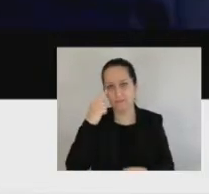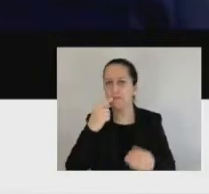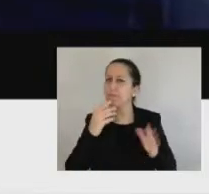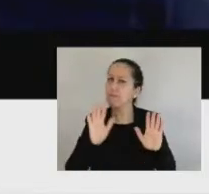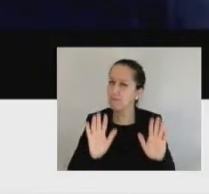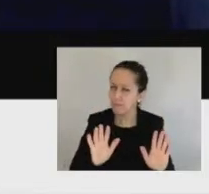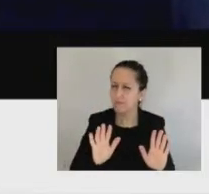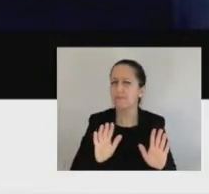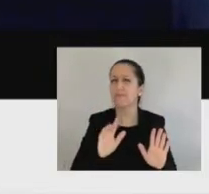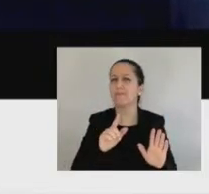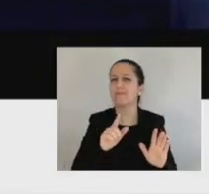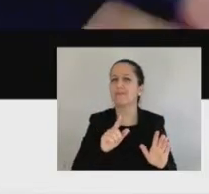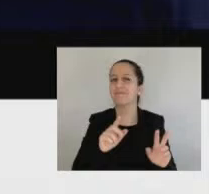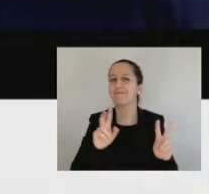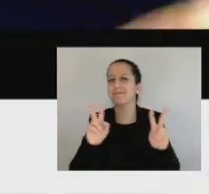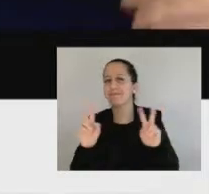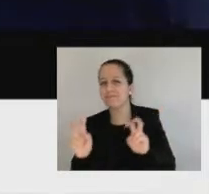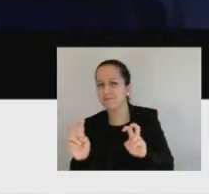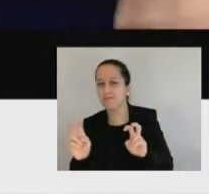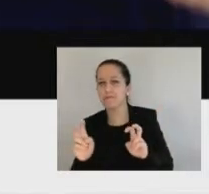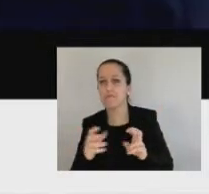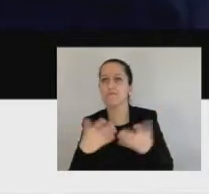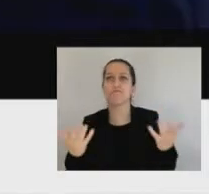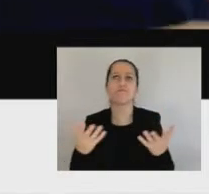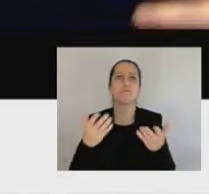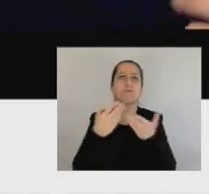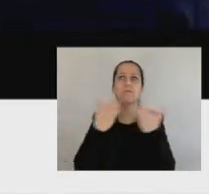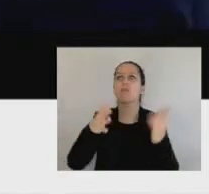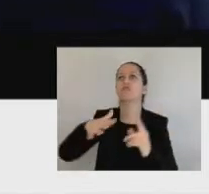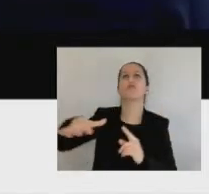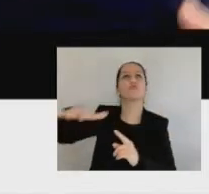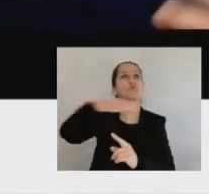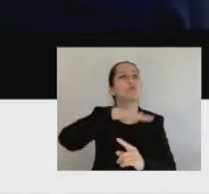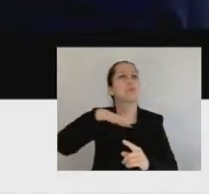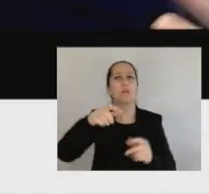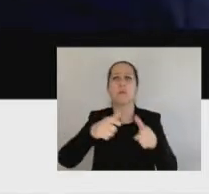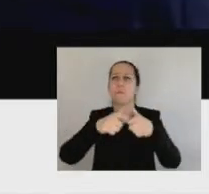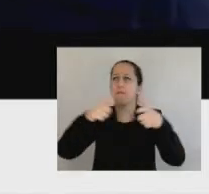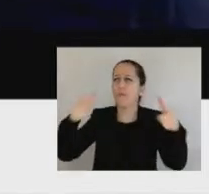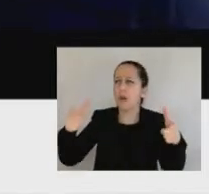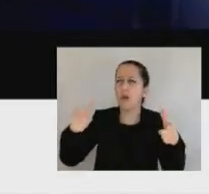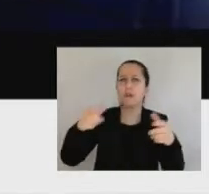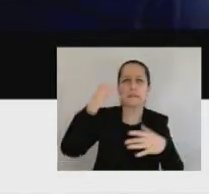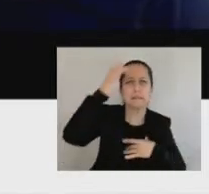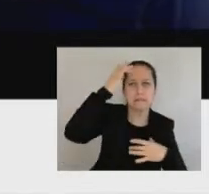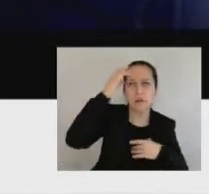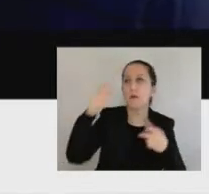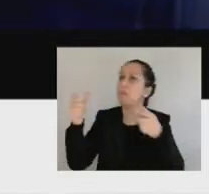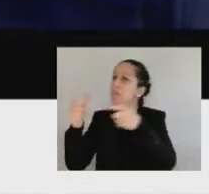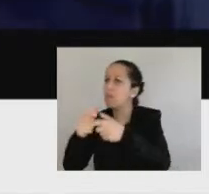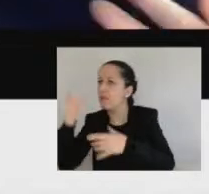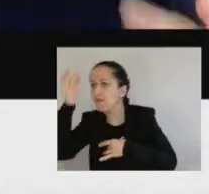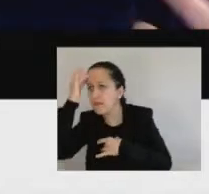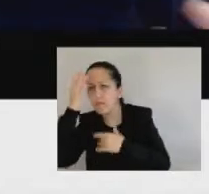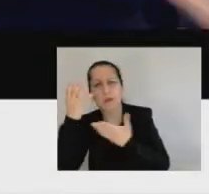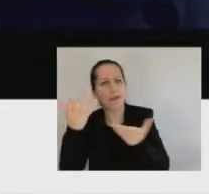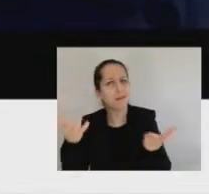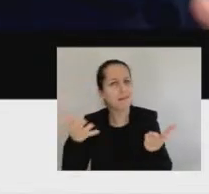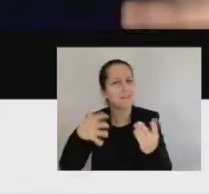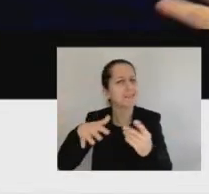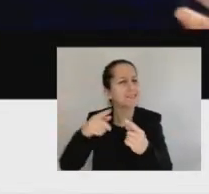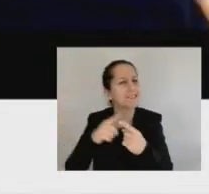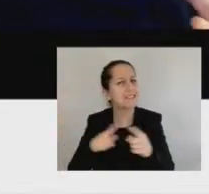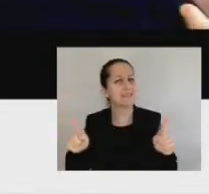children. That was not necessarily expressed on how we're seeing in the territories the prevalence